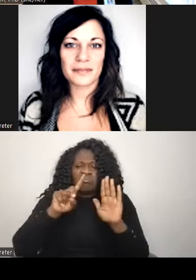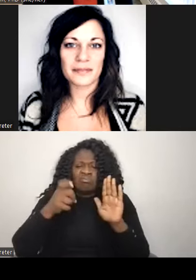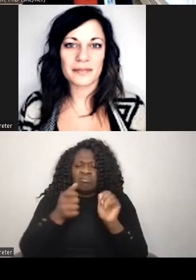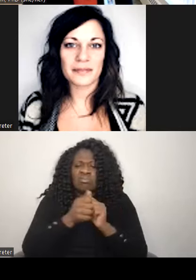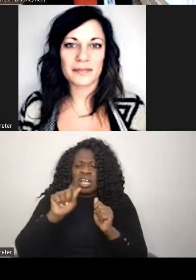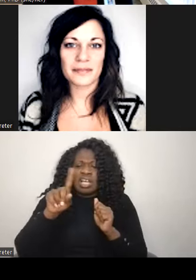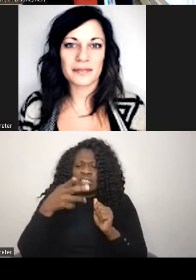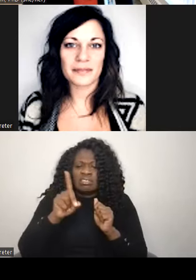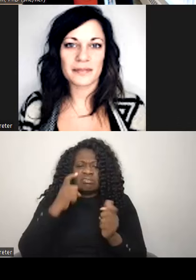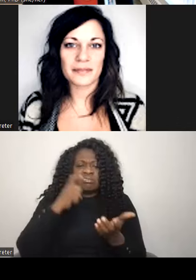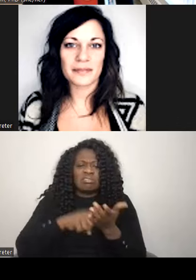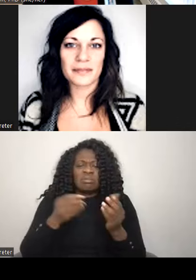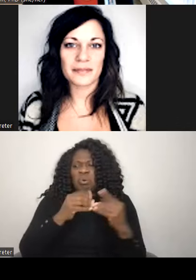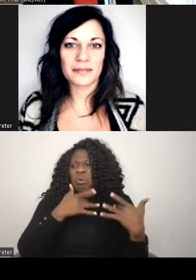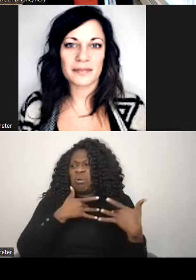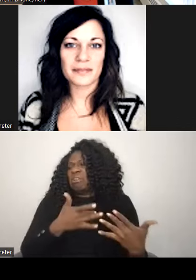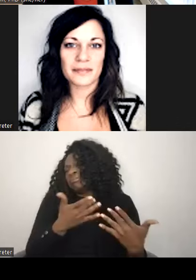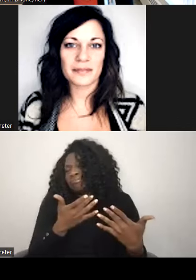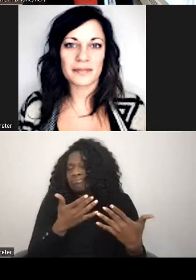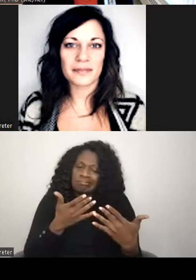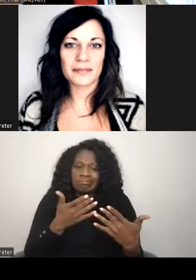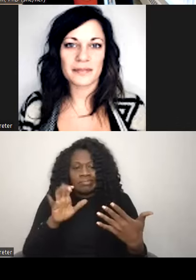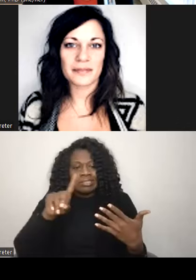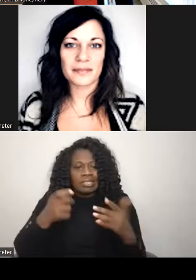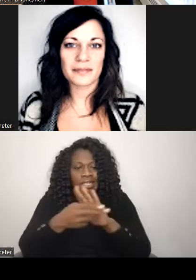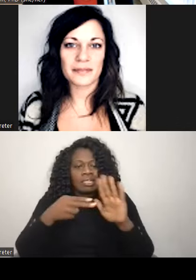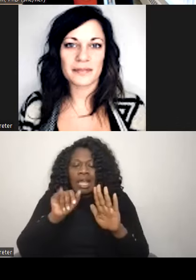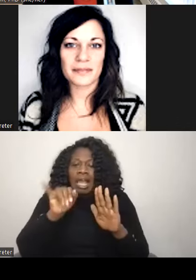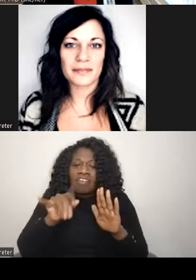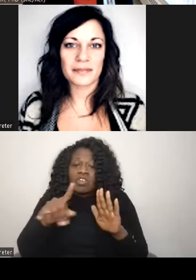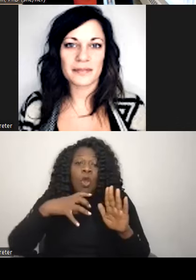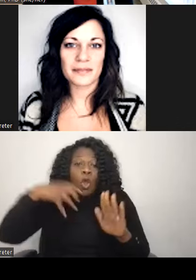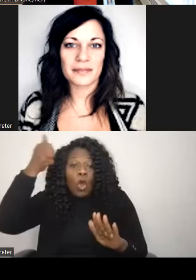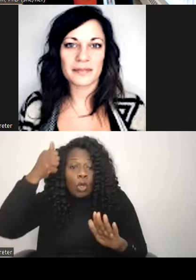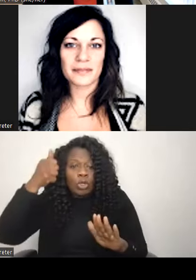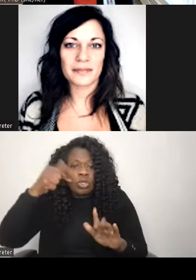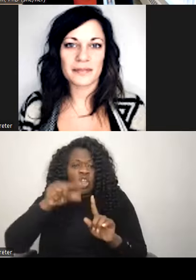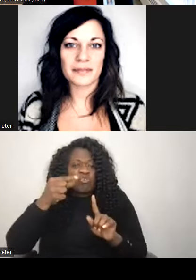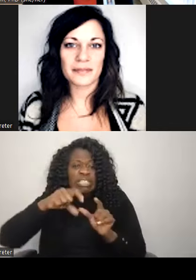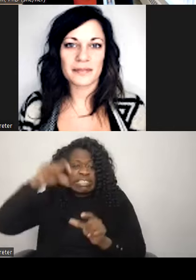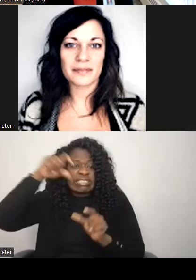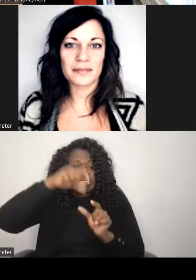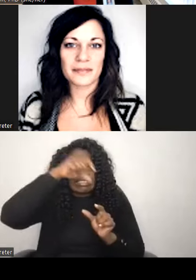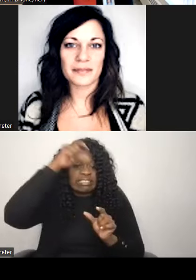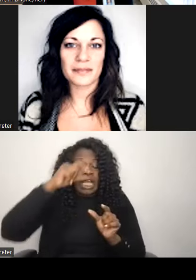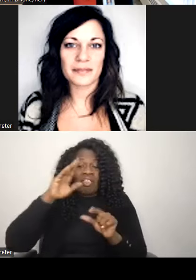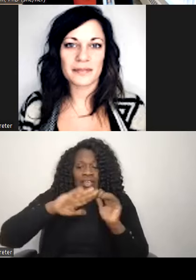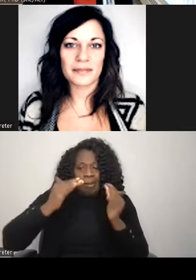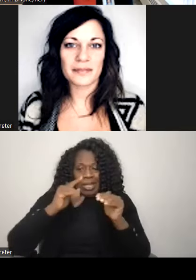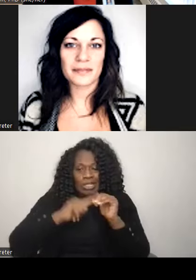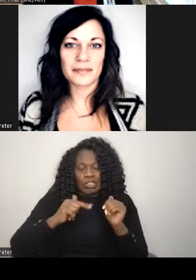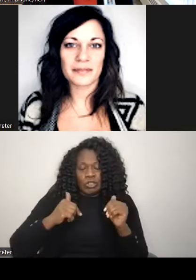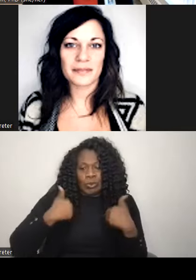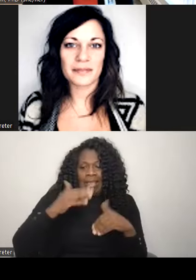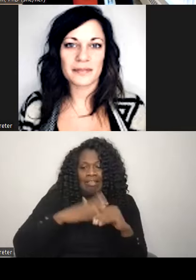see is that you're much more likely to be diagnosed if you are older, that's what the green bars are, than younger, which is the blue